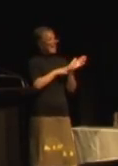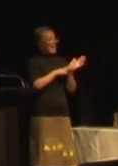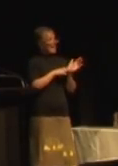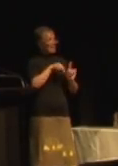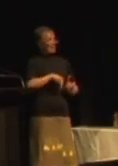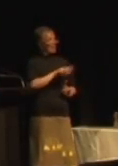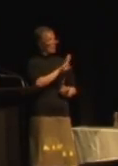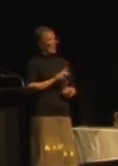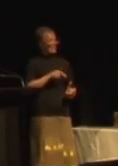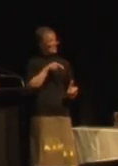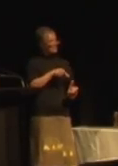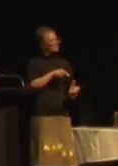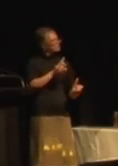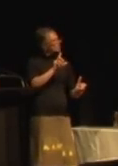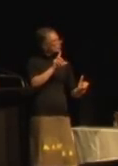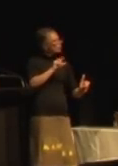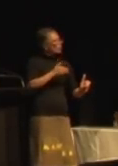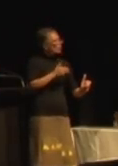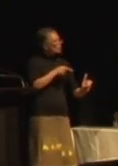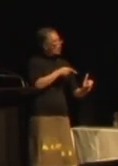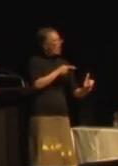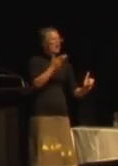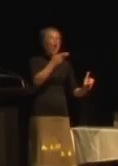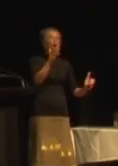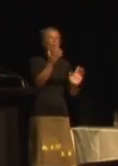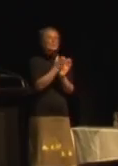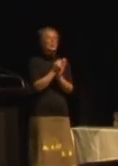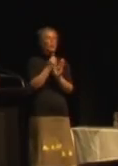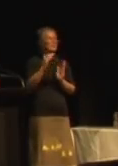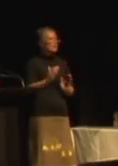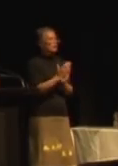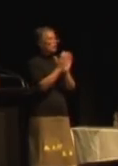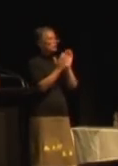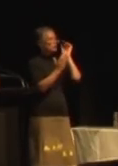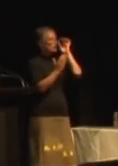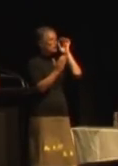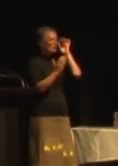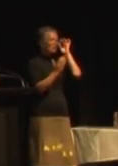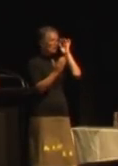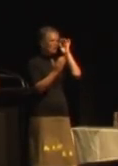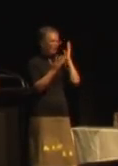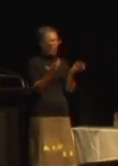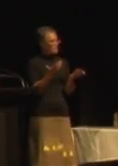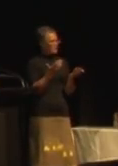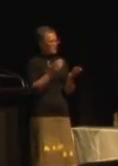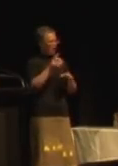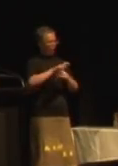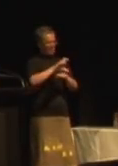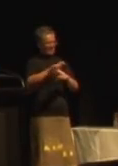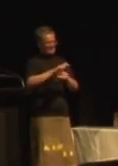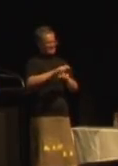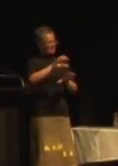Wellington. Sam is working on an open source approach to the creation and adaptation of illustration, comics, and